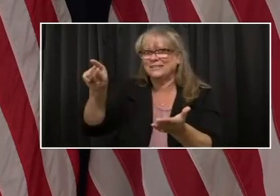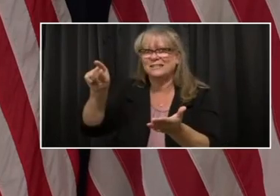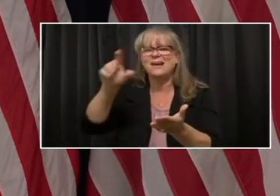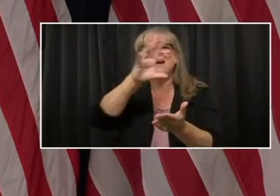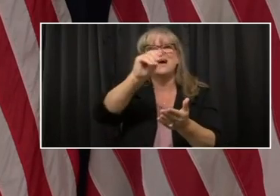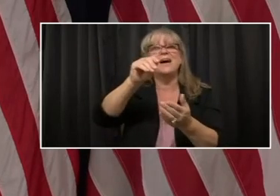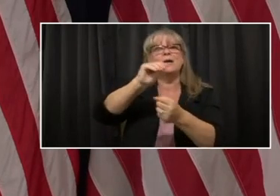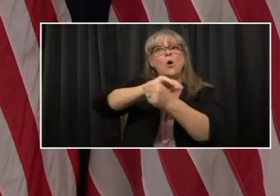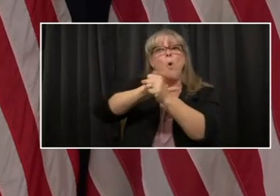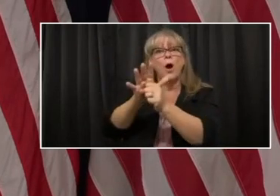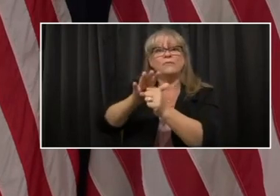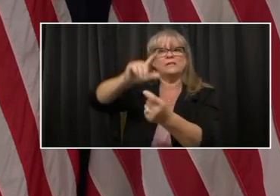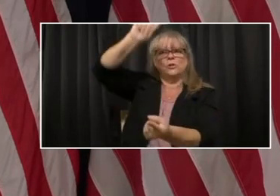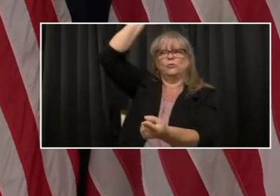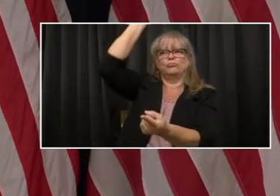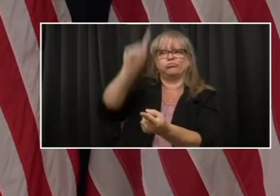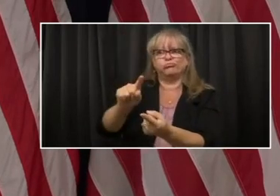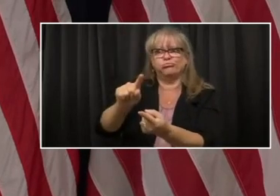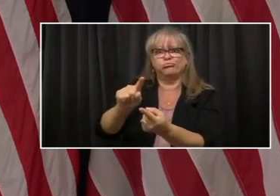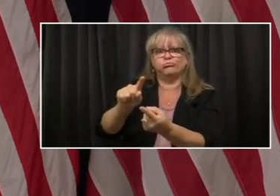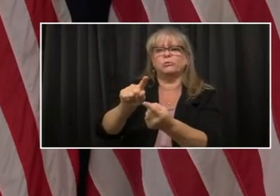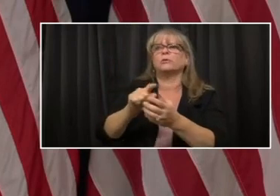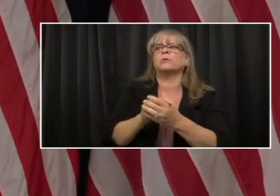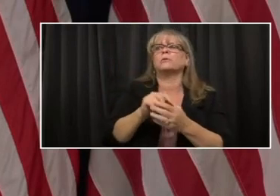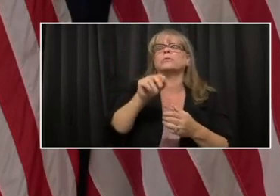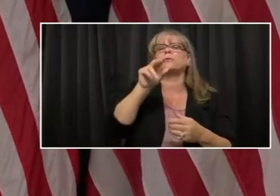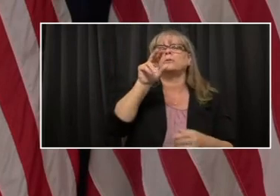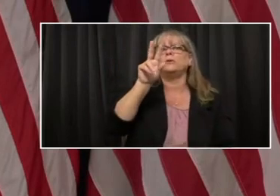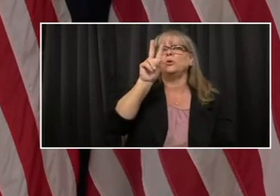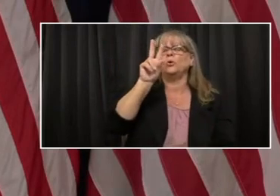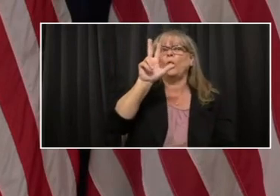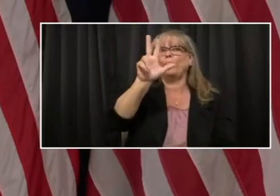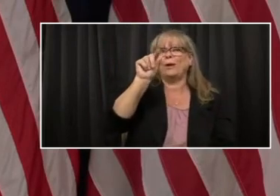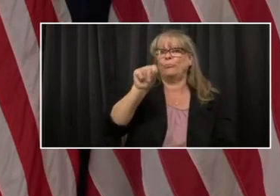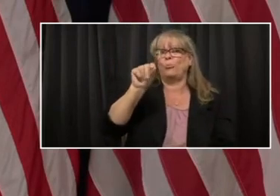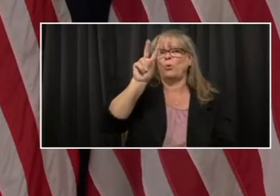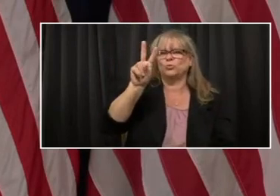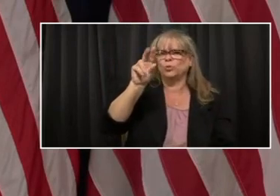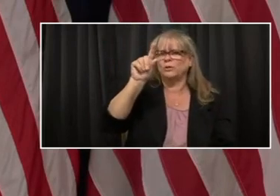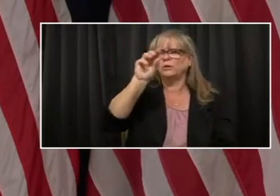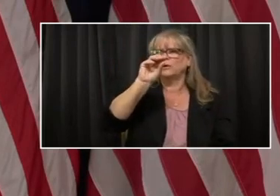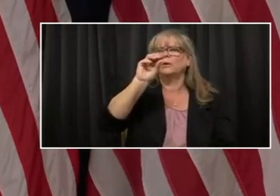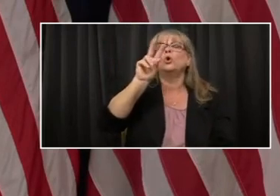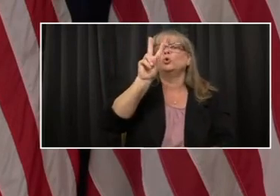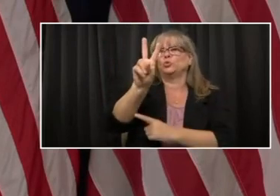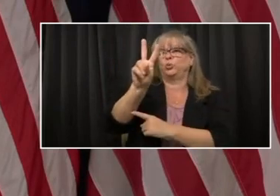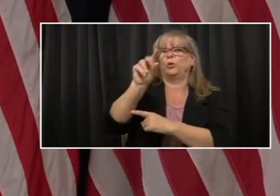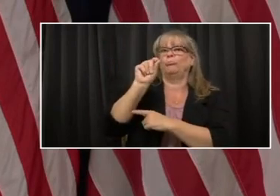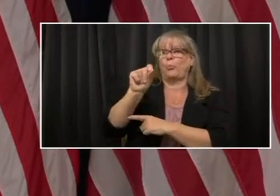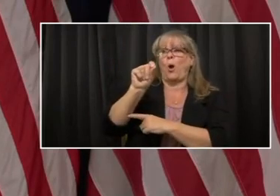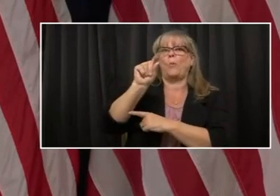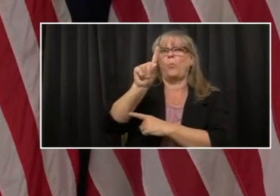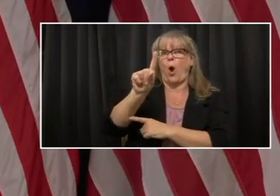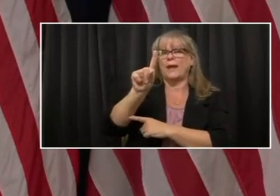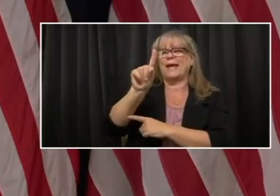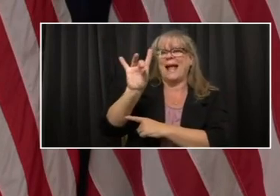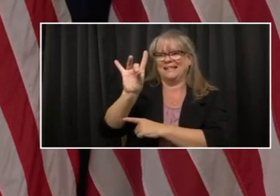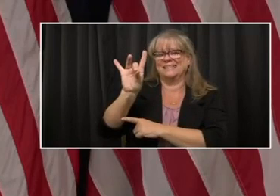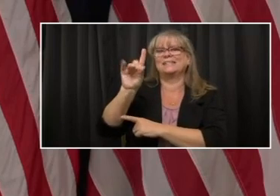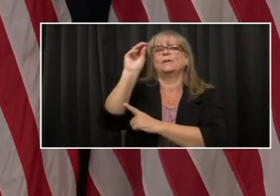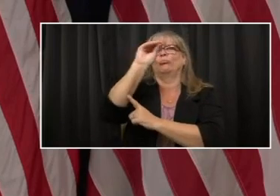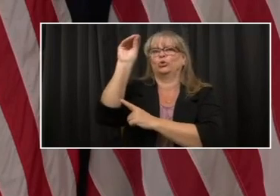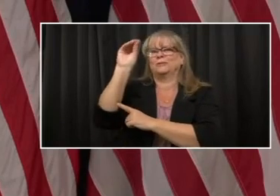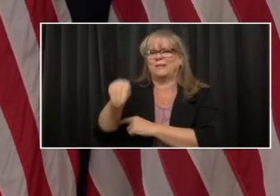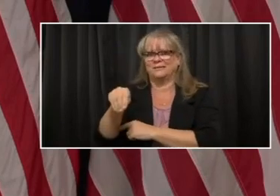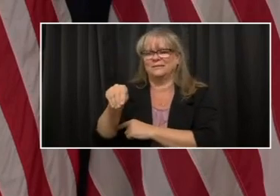2.18%. We have the fast, quick, free, easy testing sites: Aurora Sports Park,